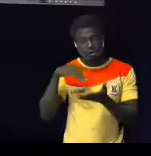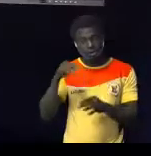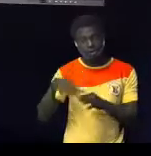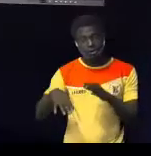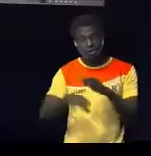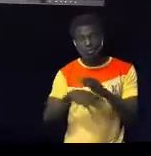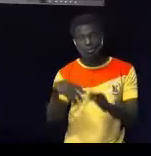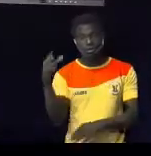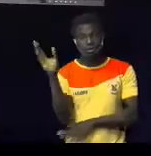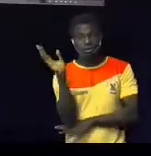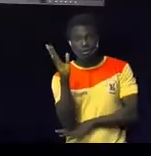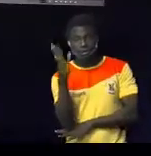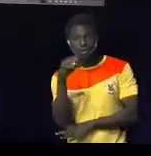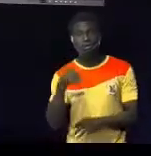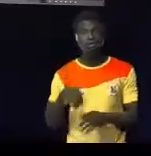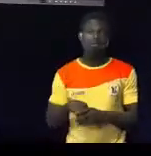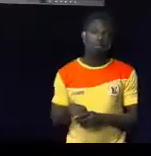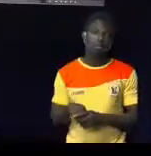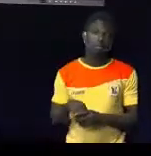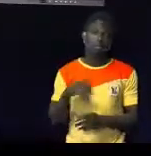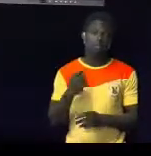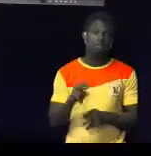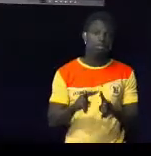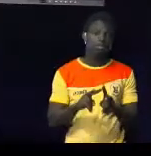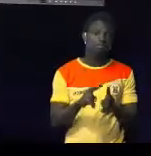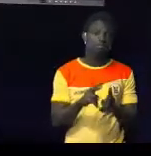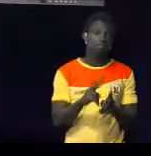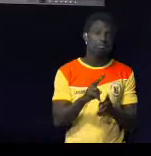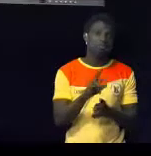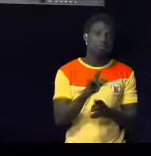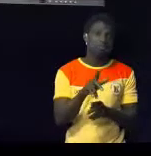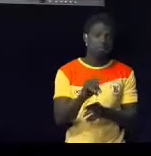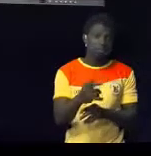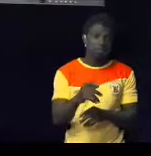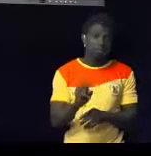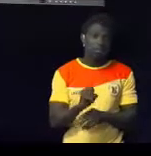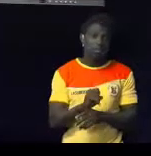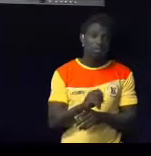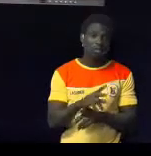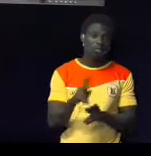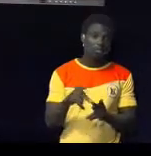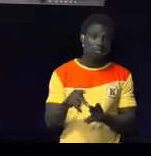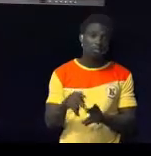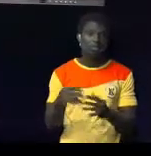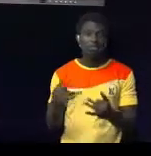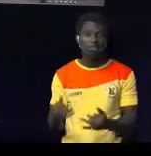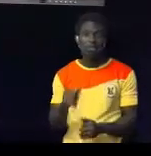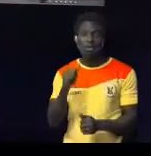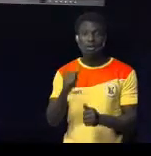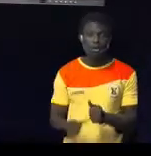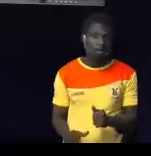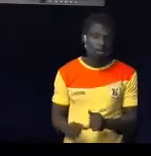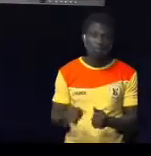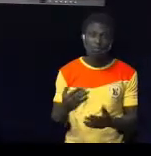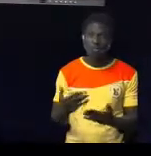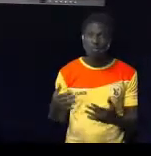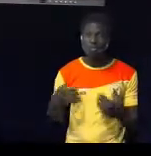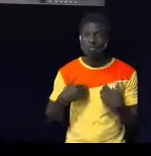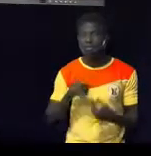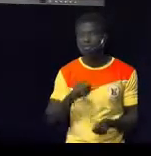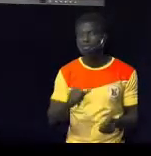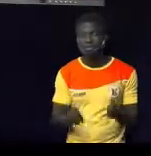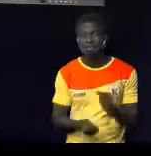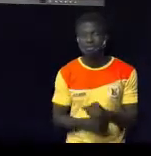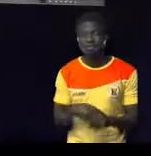the tree. People were learning in the village square. like that, but now everything has